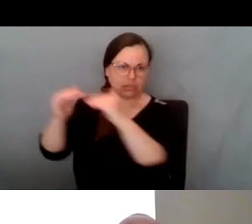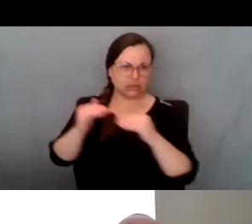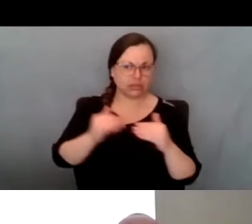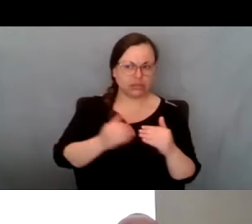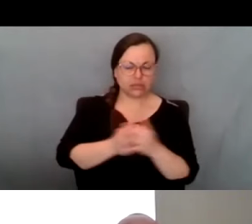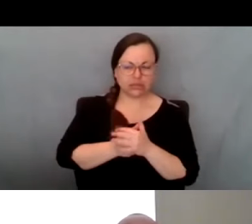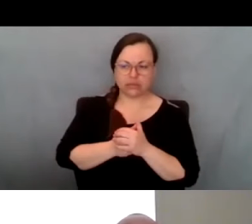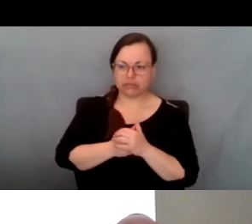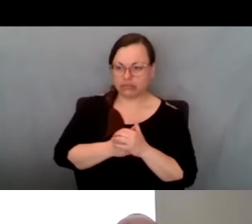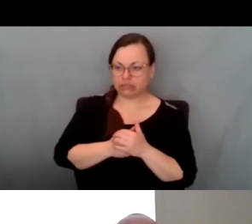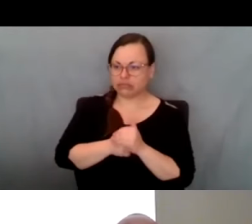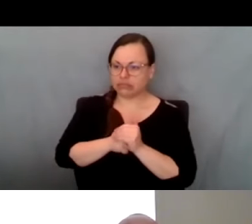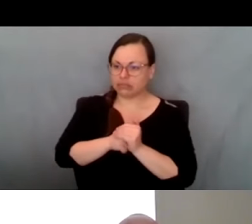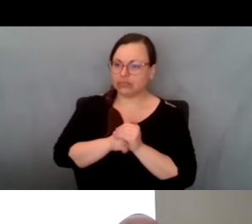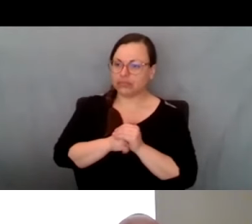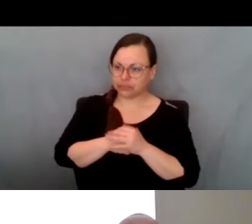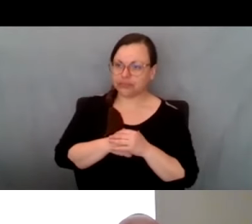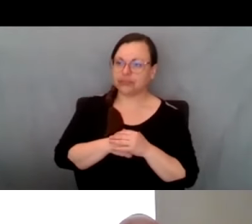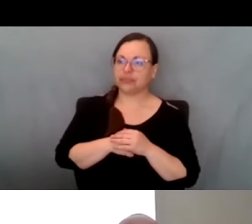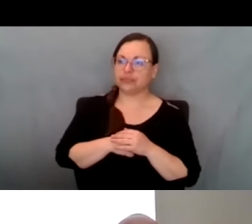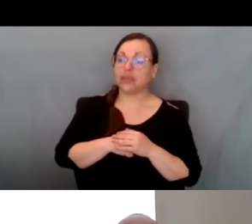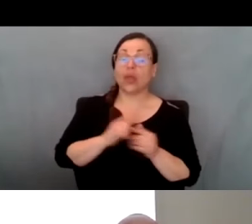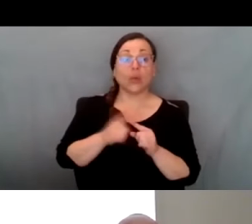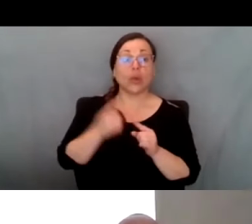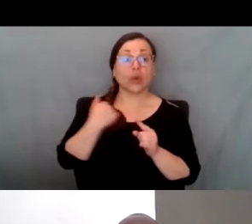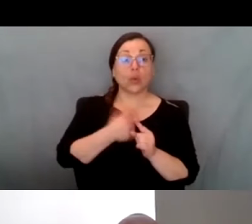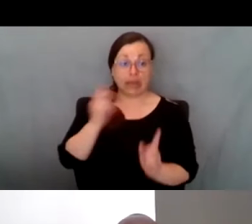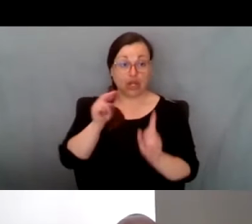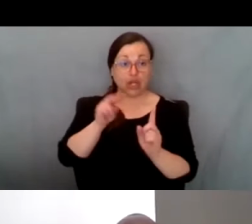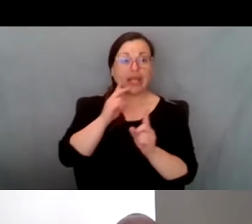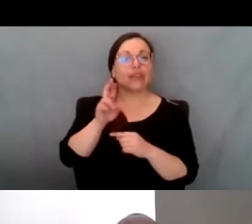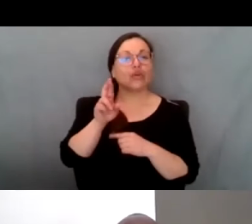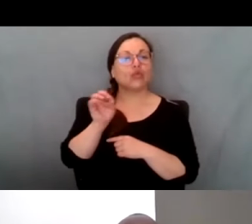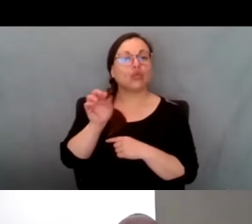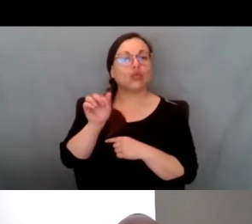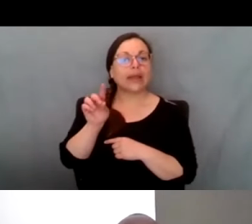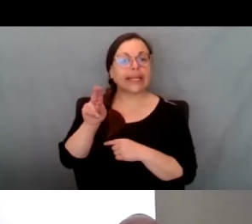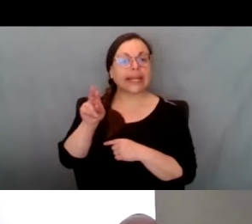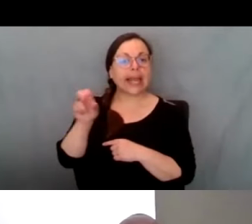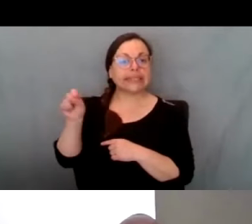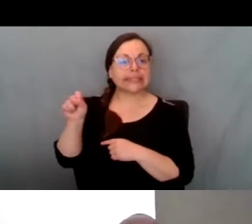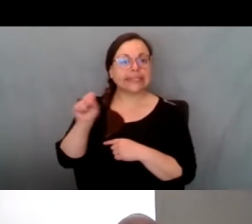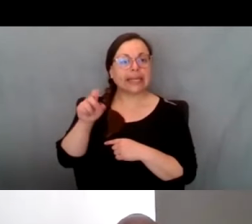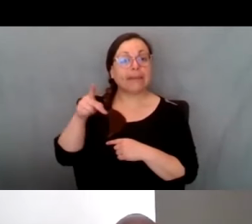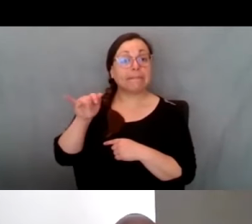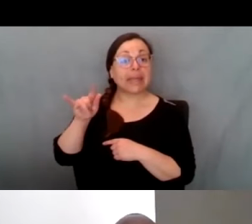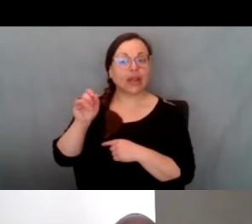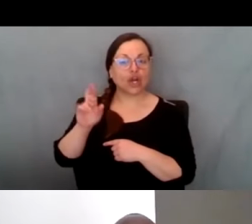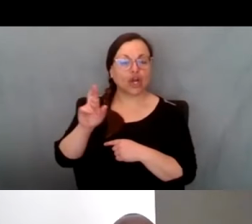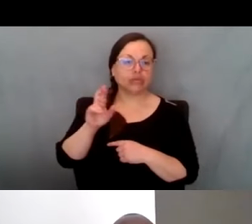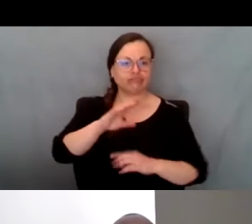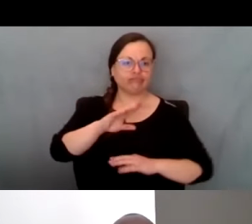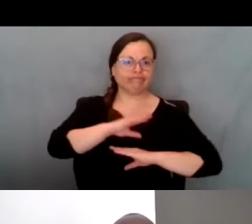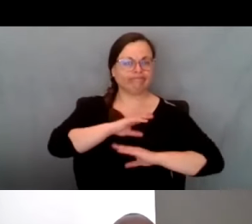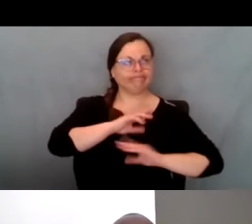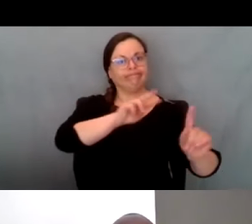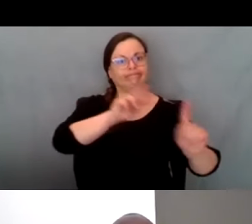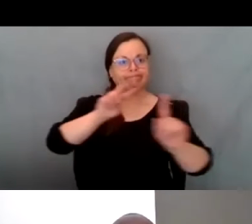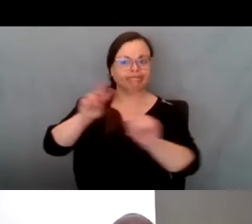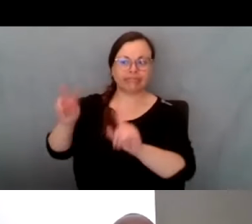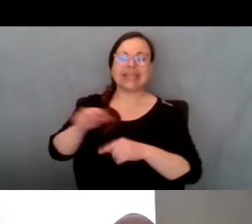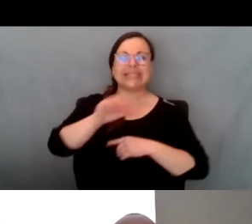we looked at the readiness pillar one by one, we can see that the different 10 pillars that we are